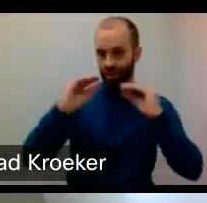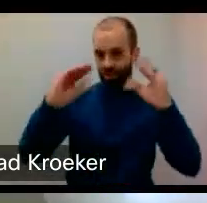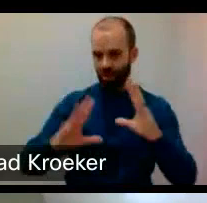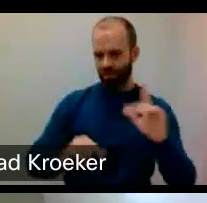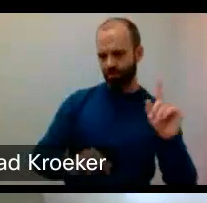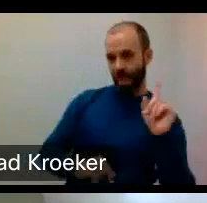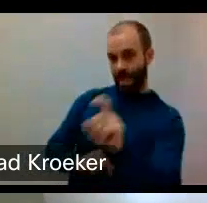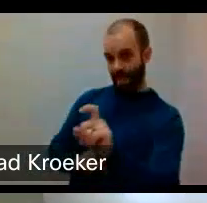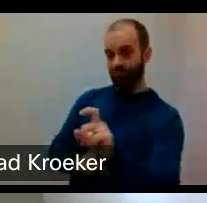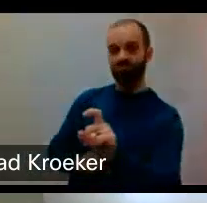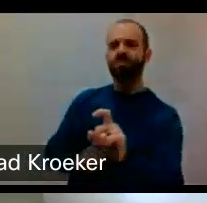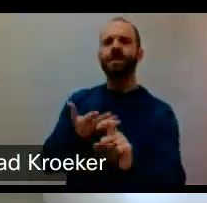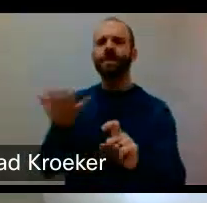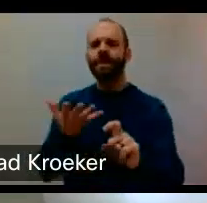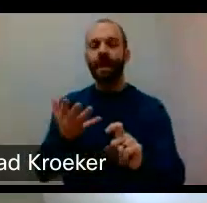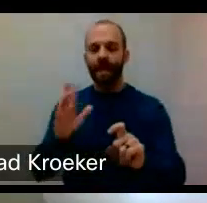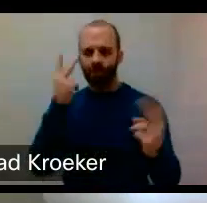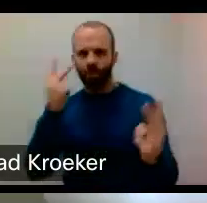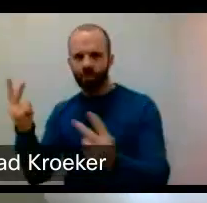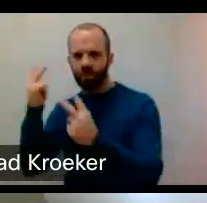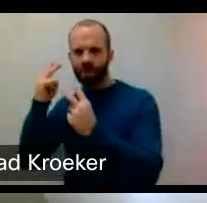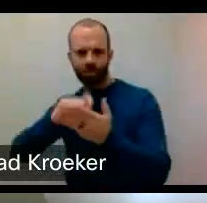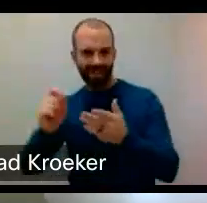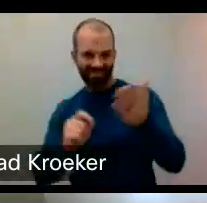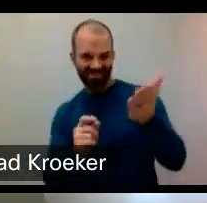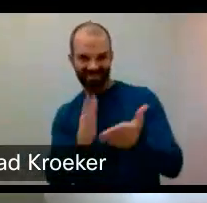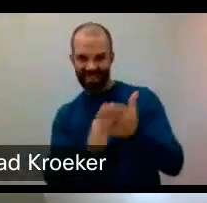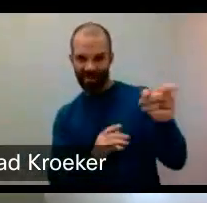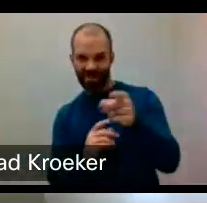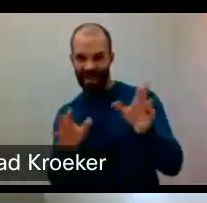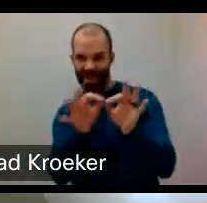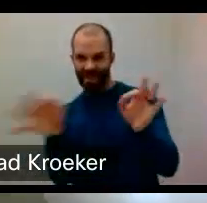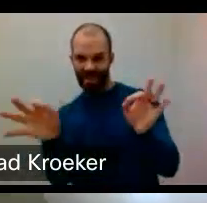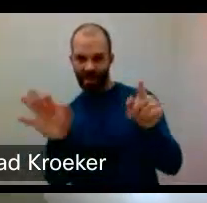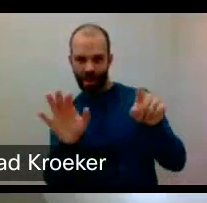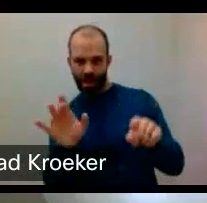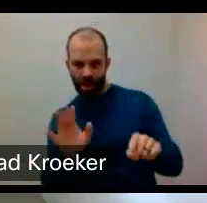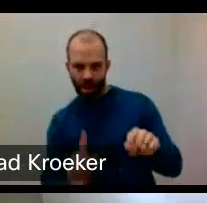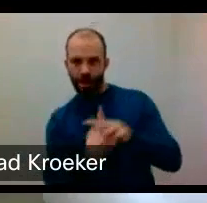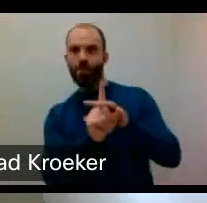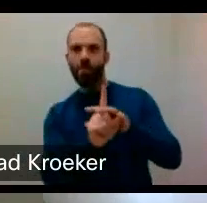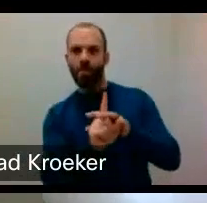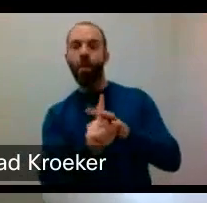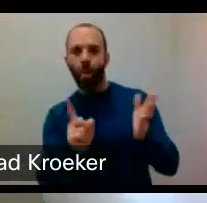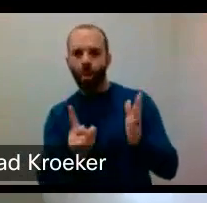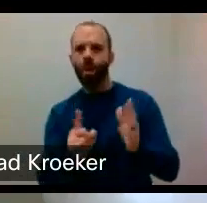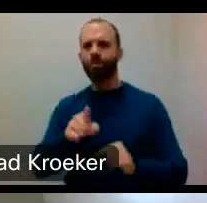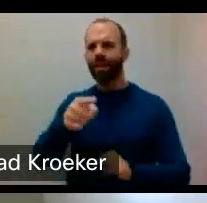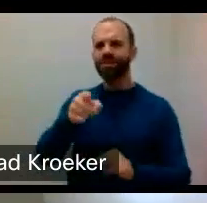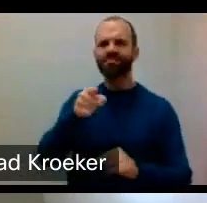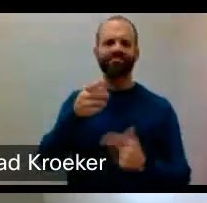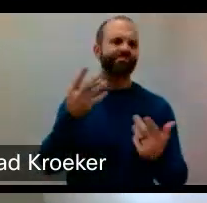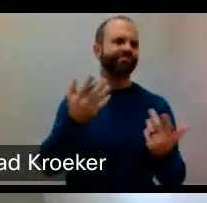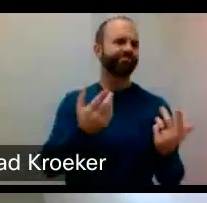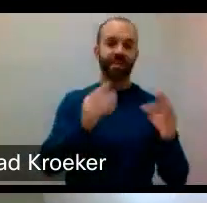something and it's a reflection, and maybe some of this language shows up there, but you're being asked to write a reflection on